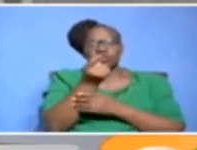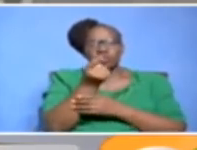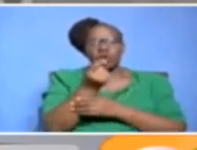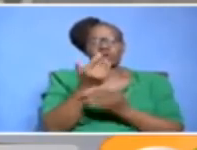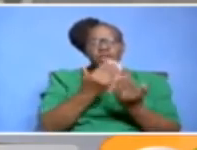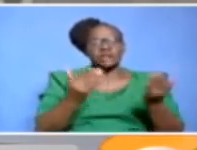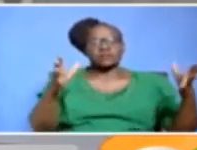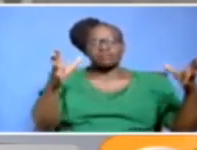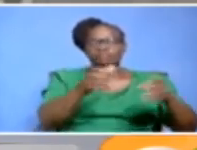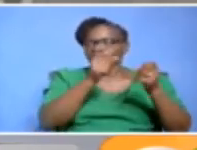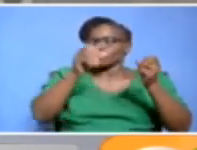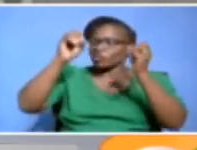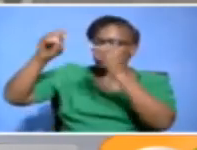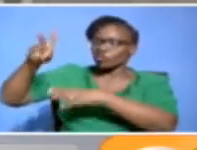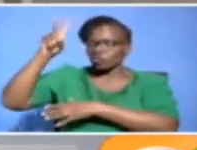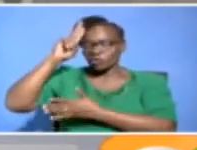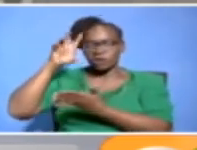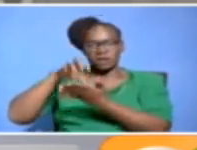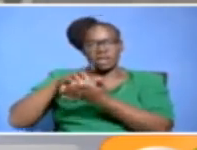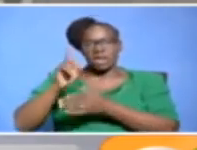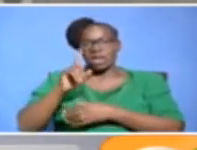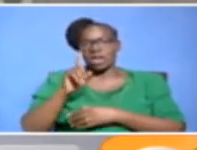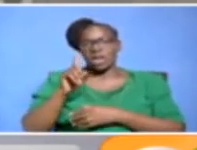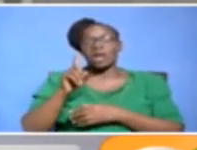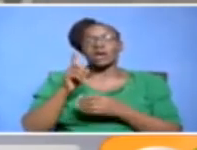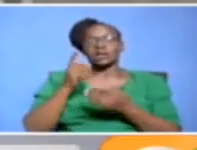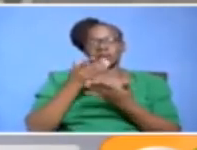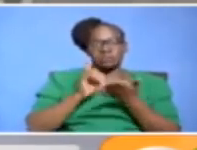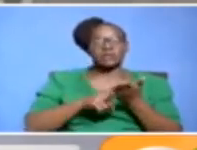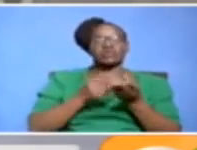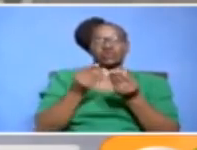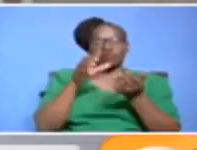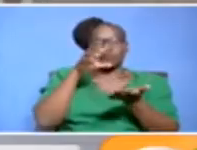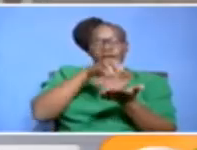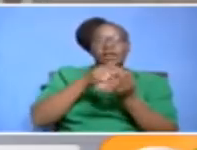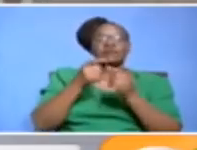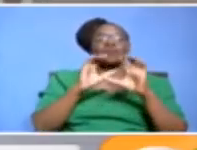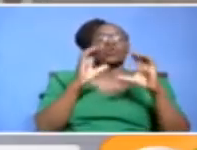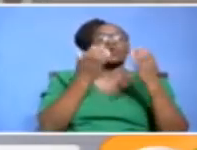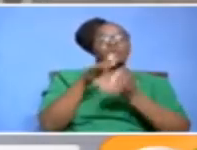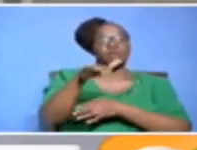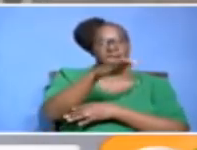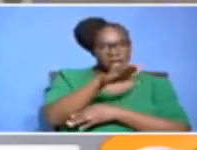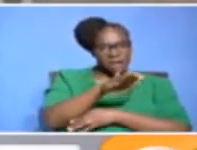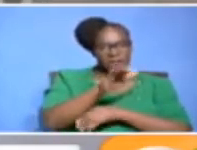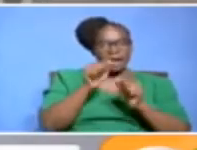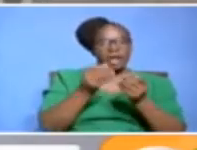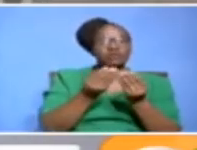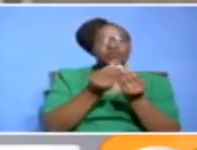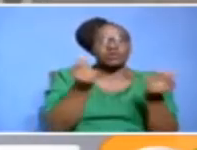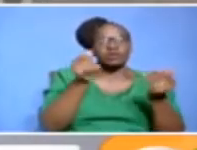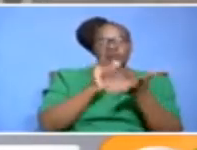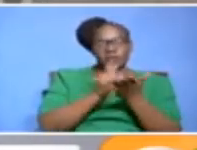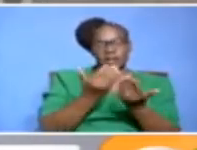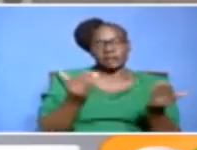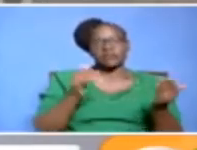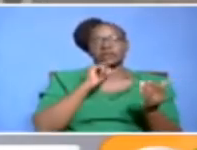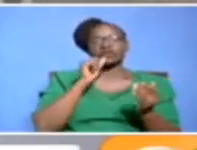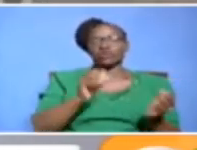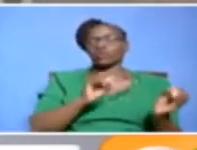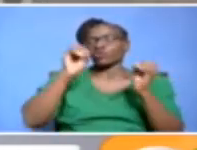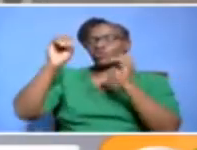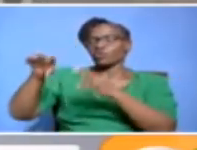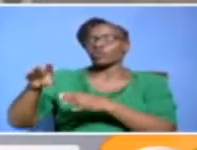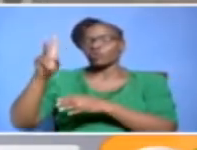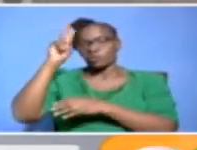starts from the police, you know, instead of can we handle that case of a child from the community level to ensure that that child does not go through the system